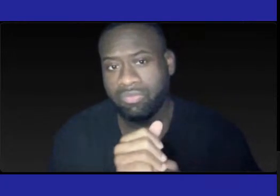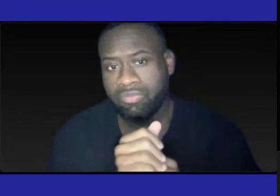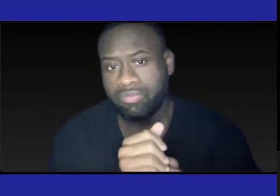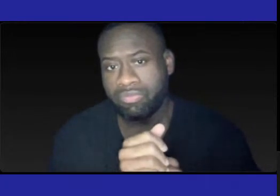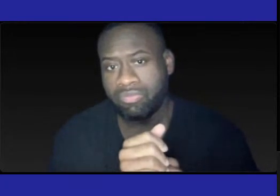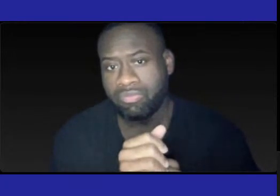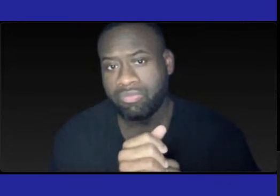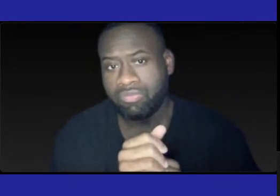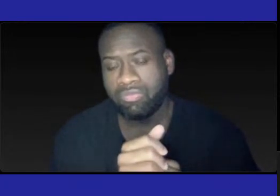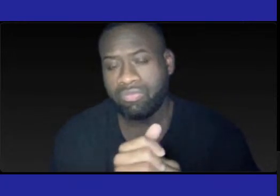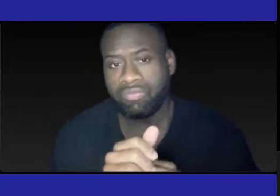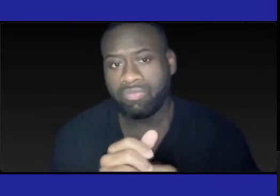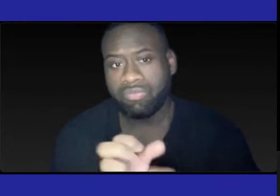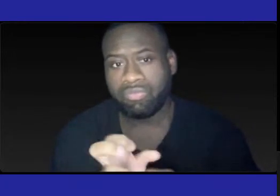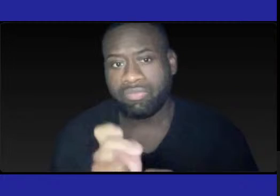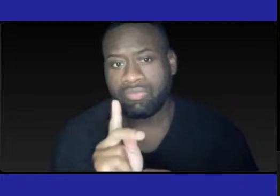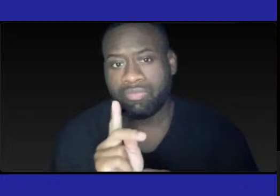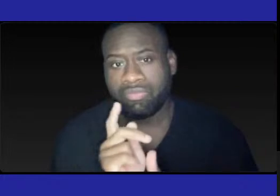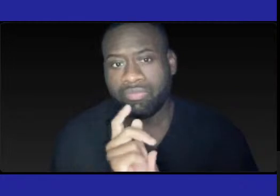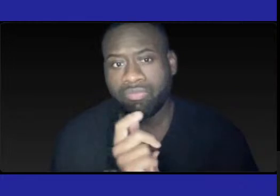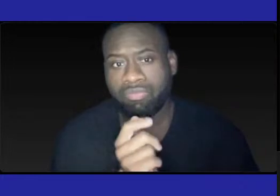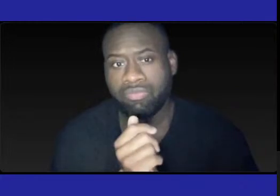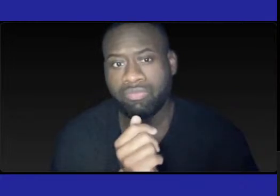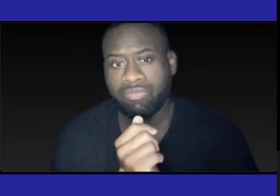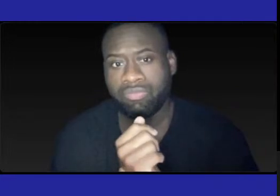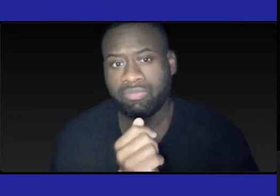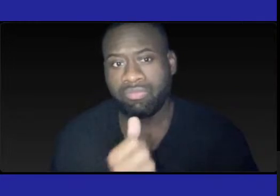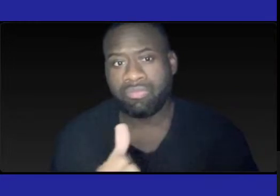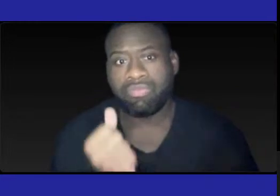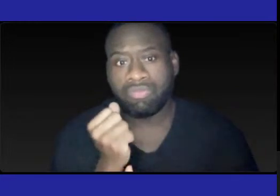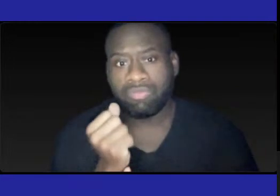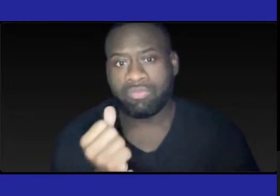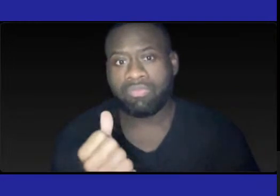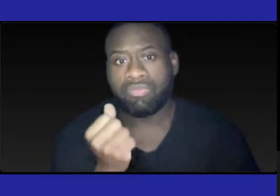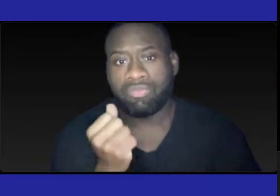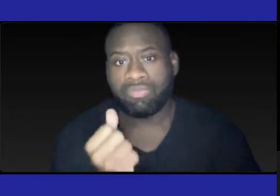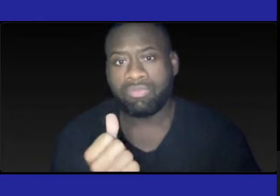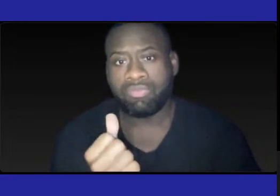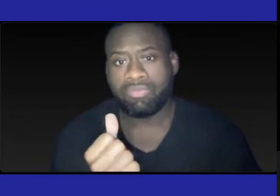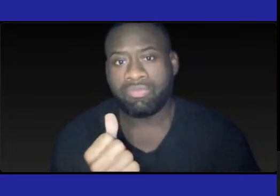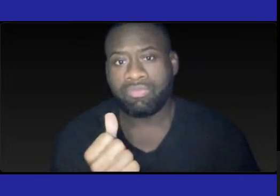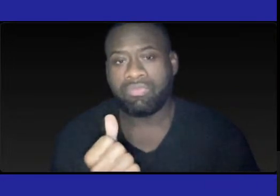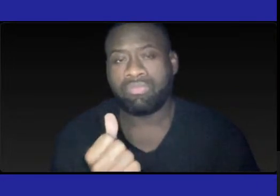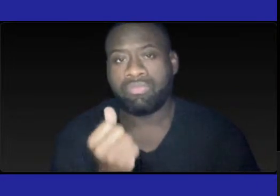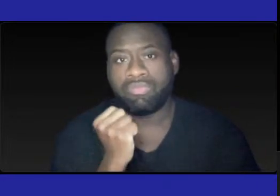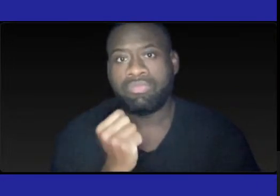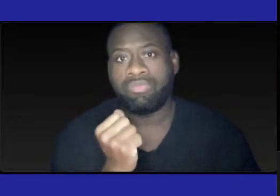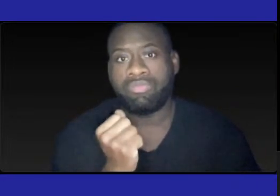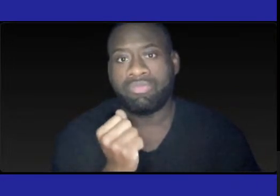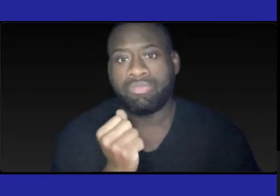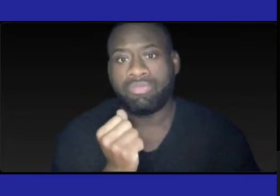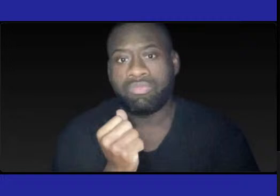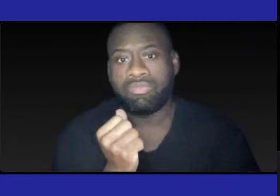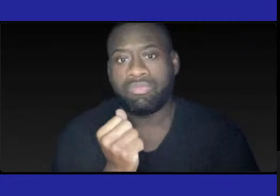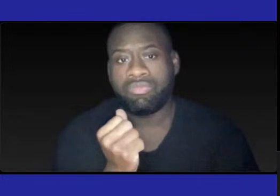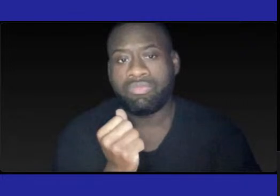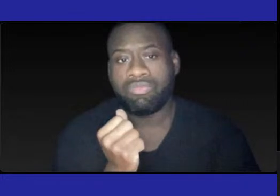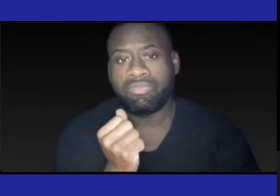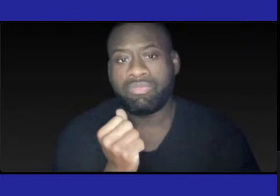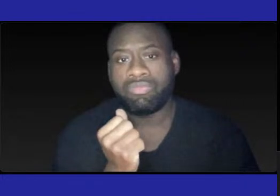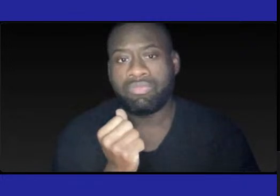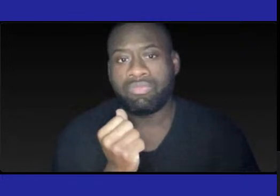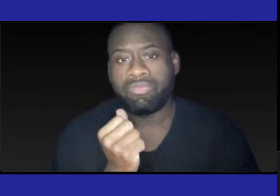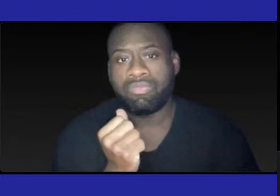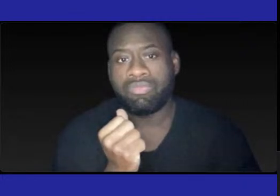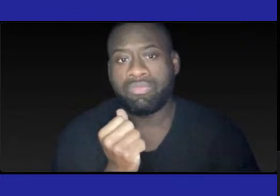back, Before. back. It's the slide that looks like this. No, right,